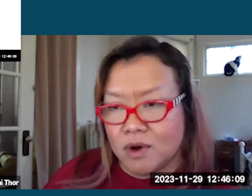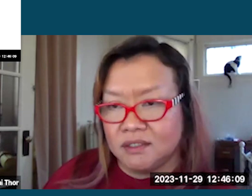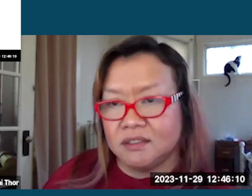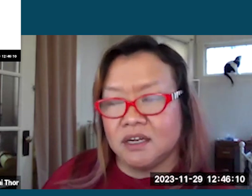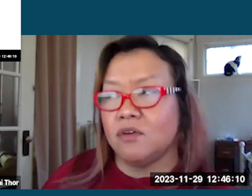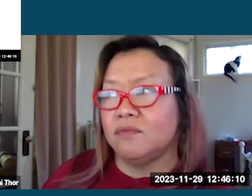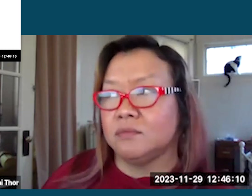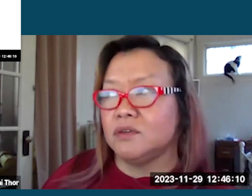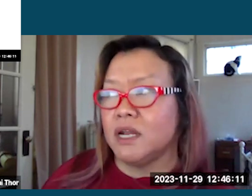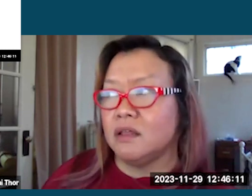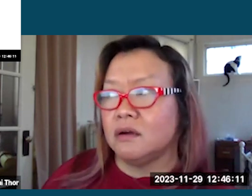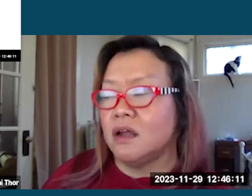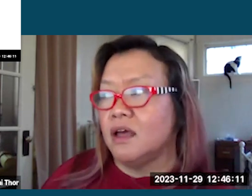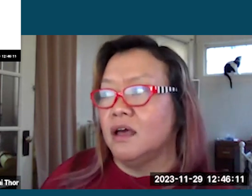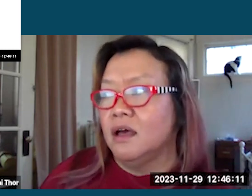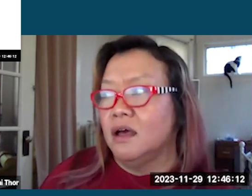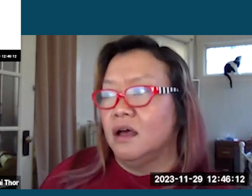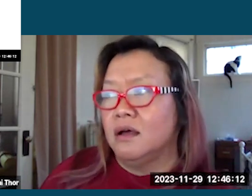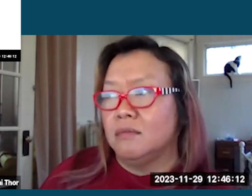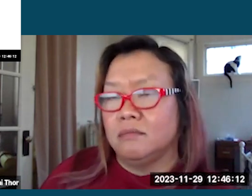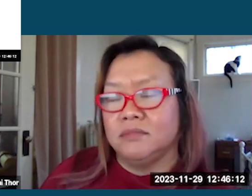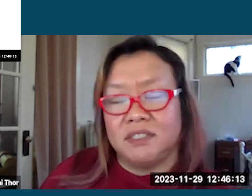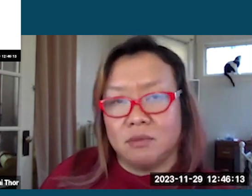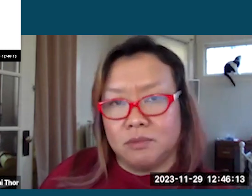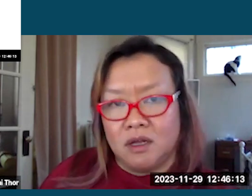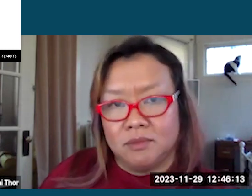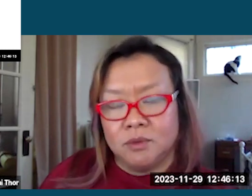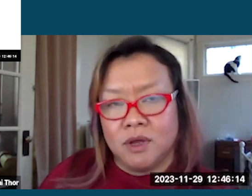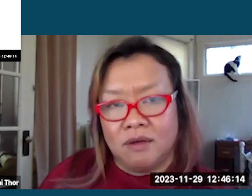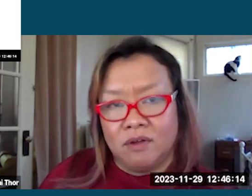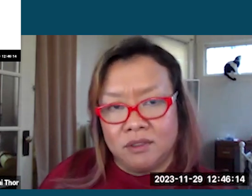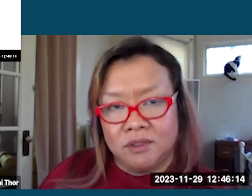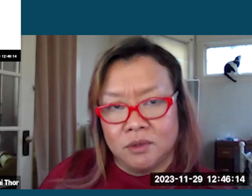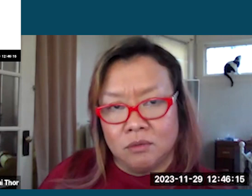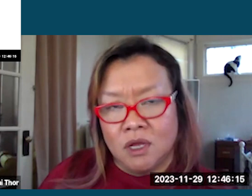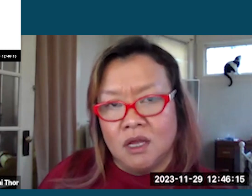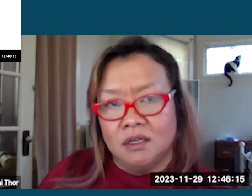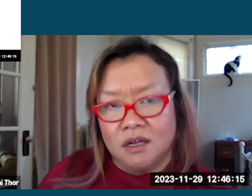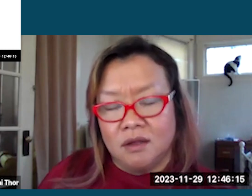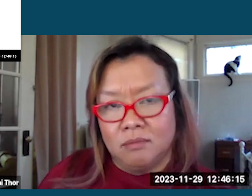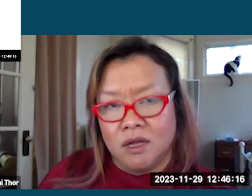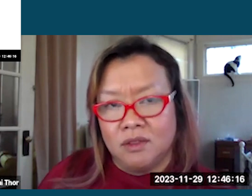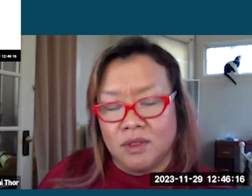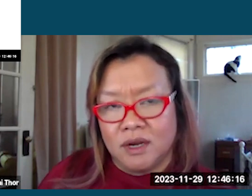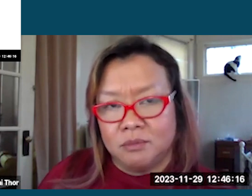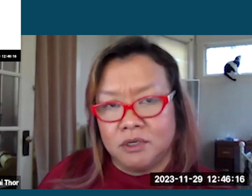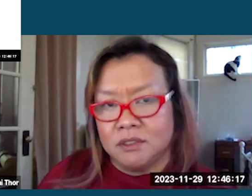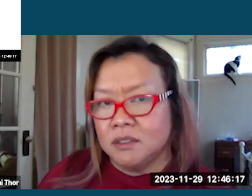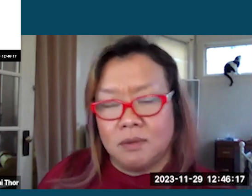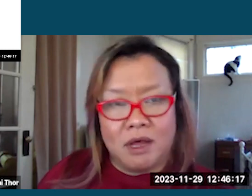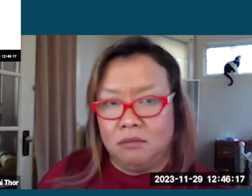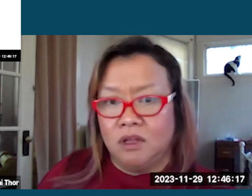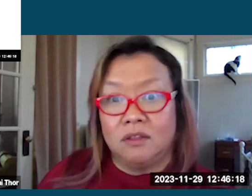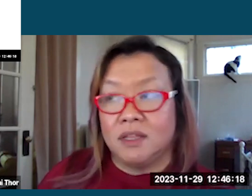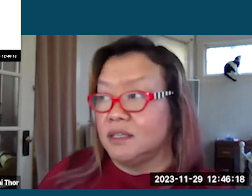9-month process. And I've heard from so many other disabled moms who have also gone through that